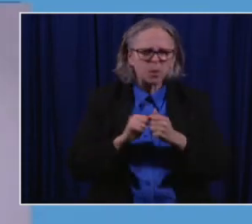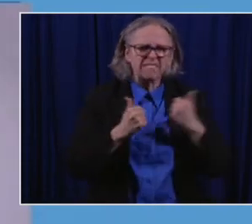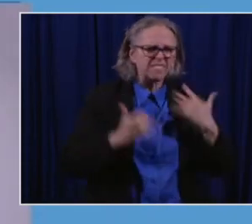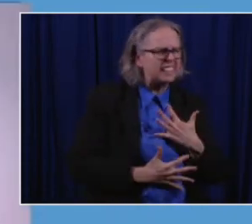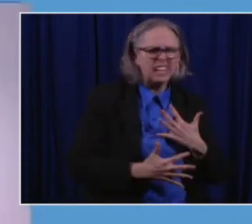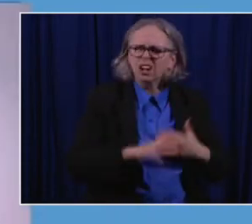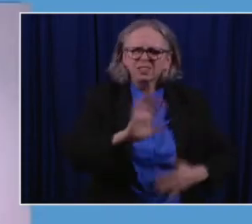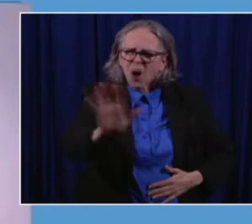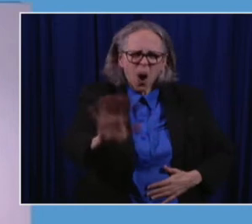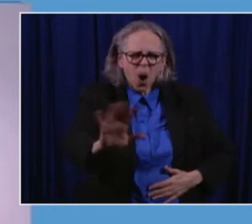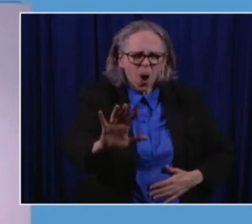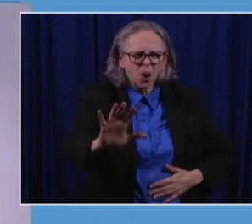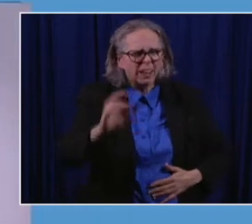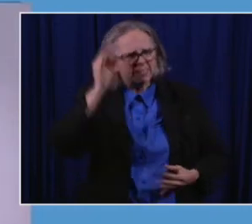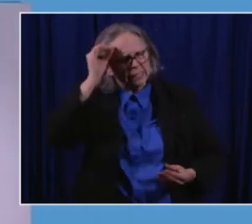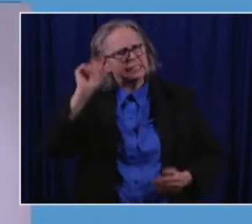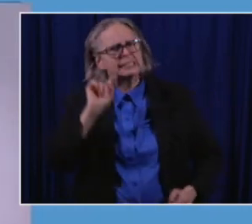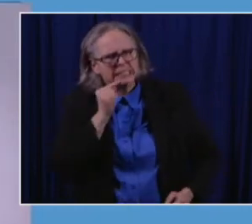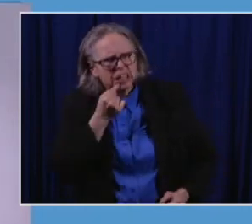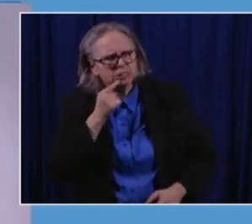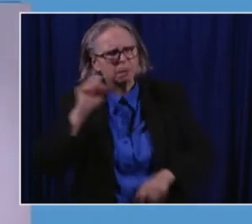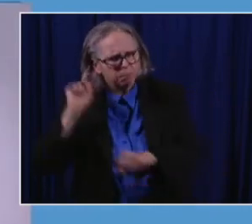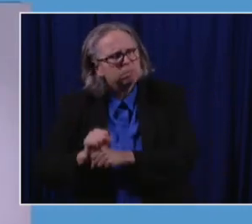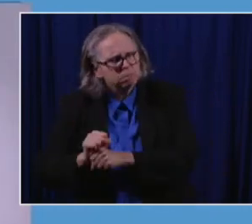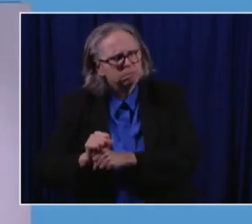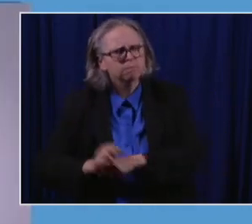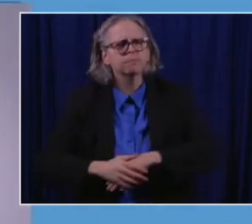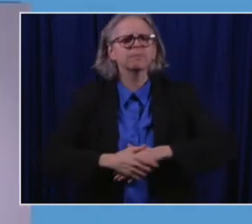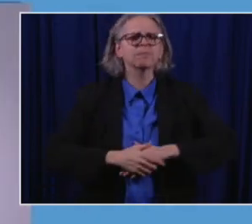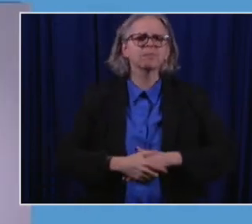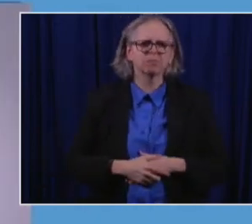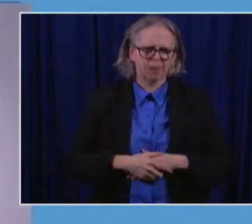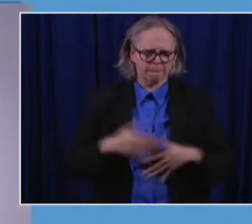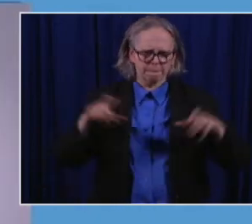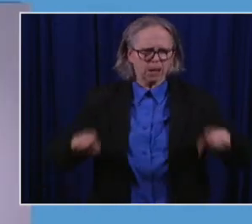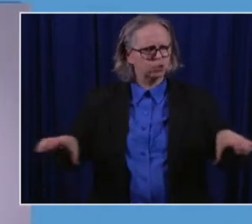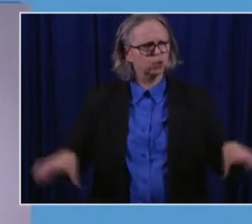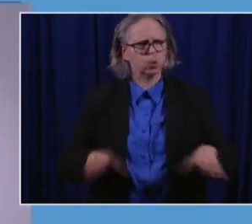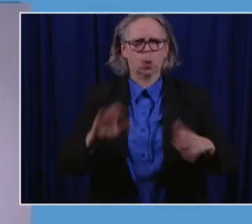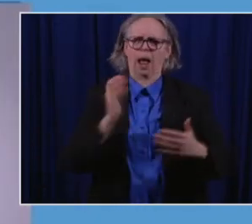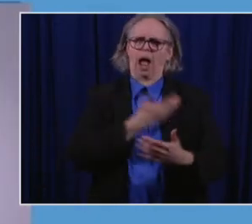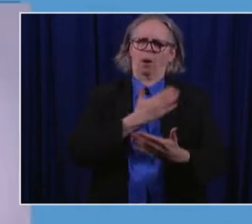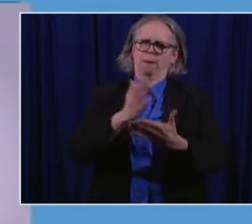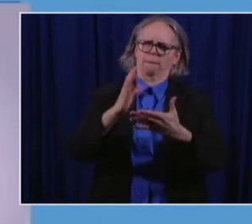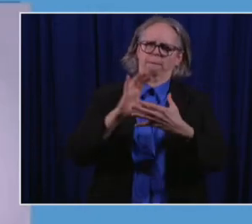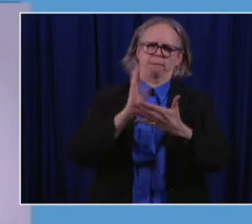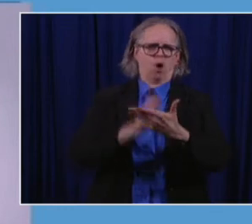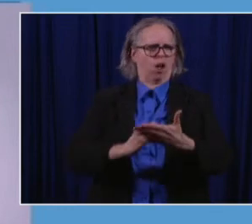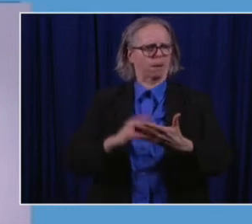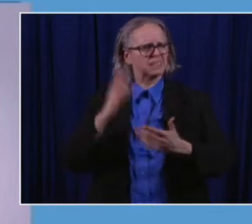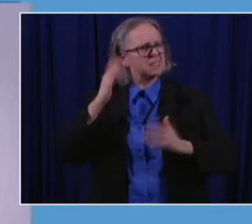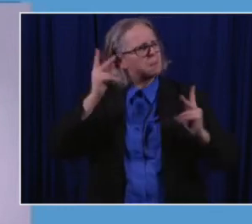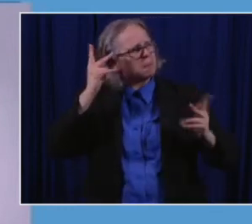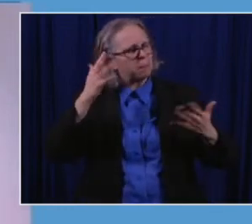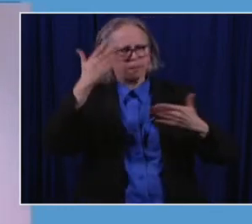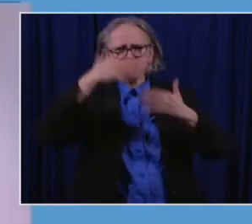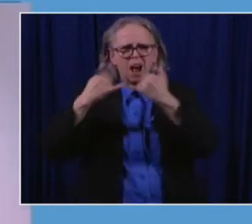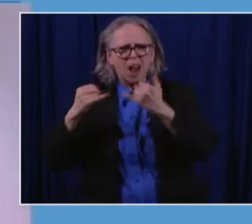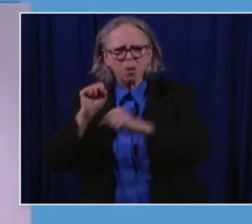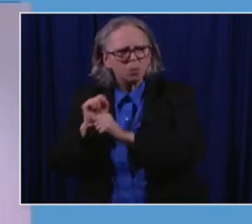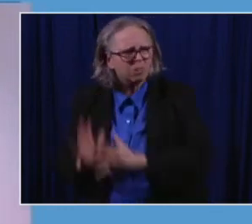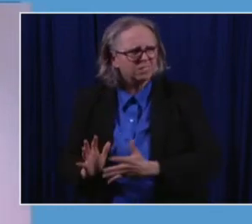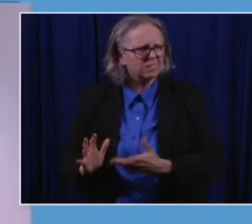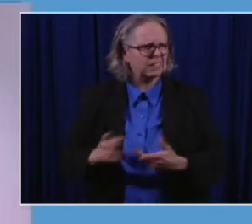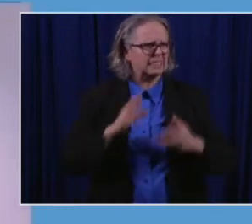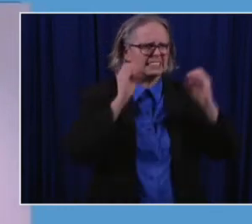our part. For our community. For those of us on the front line. For our students and for our teachers. For everyone. Because we see